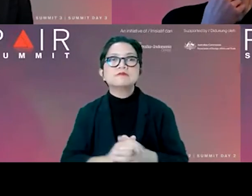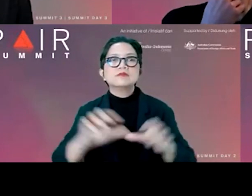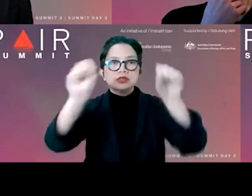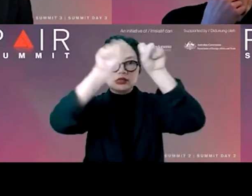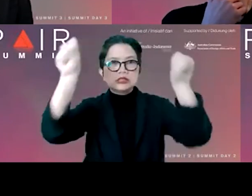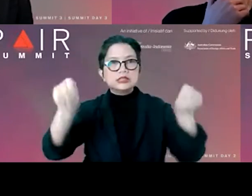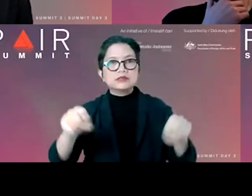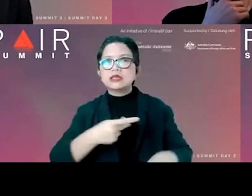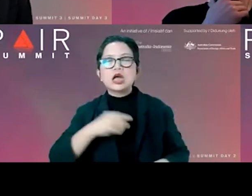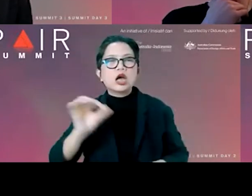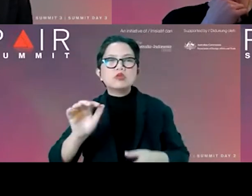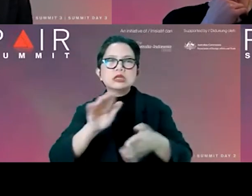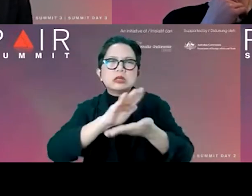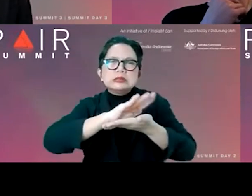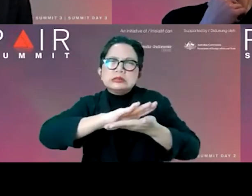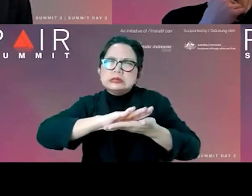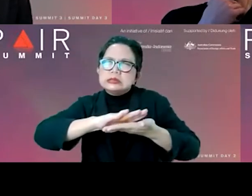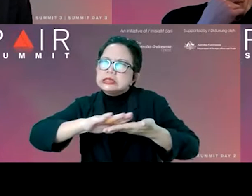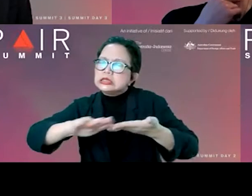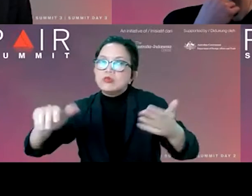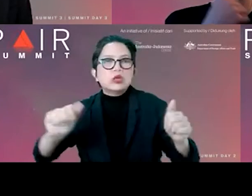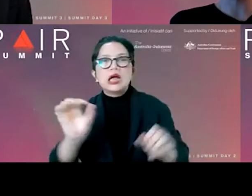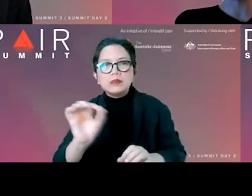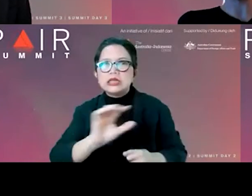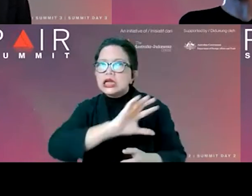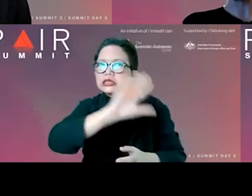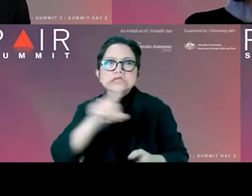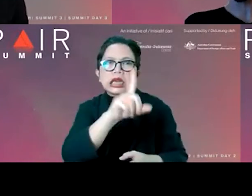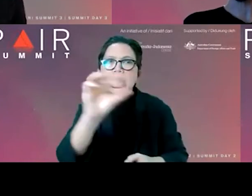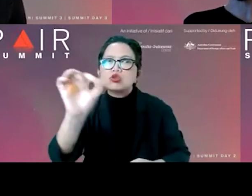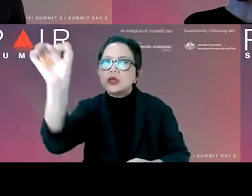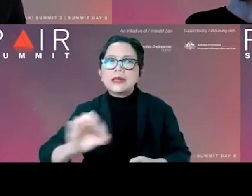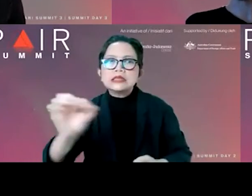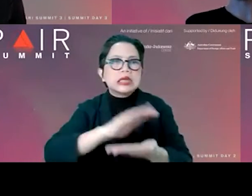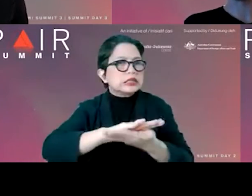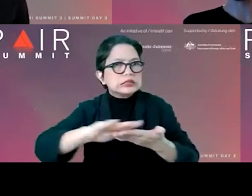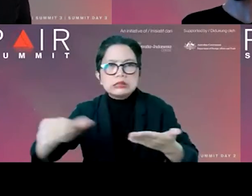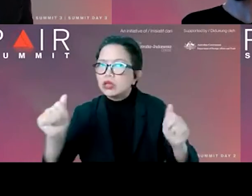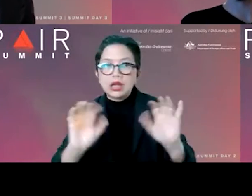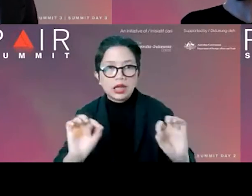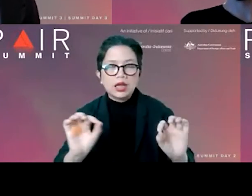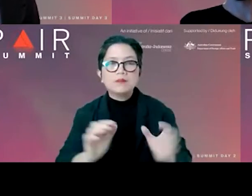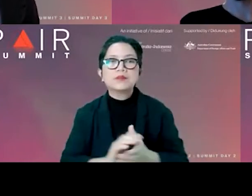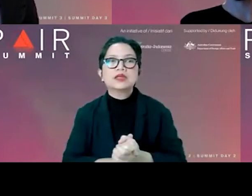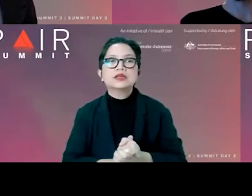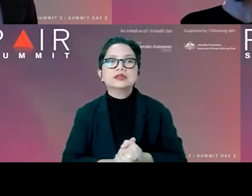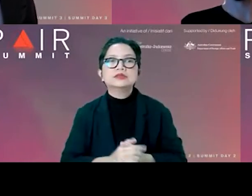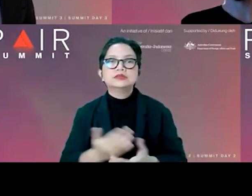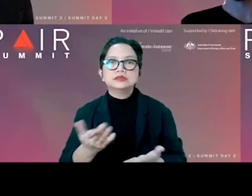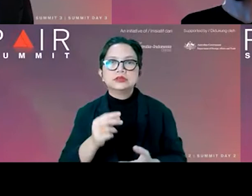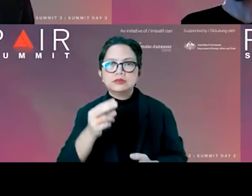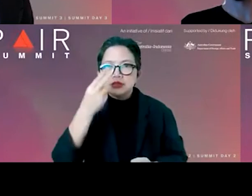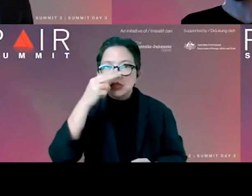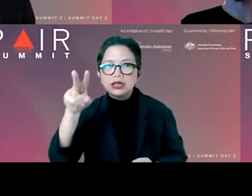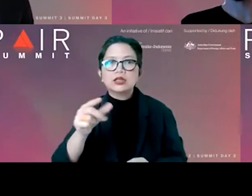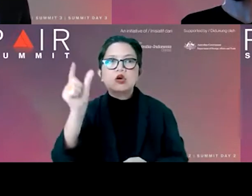4 kids, and a lot of my team have a lot of kids, across there, and you'll see people working at home with a kid on their